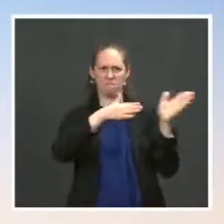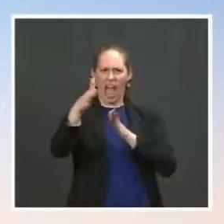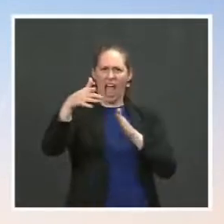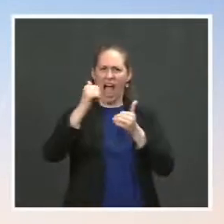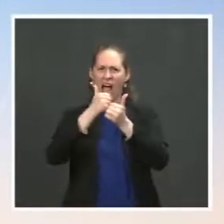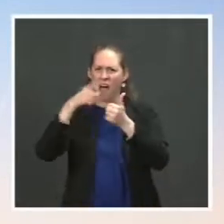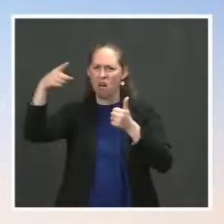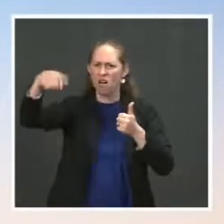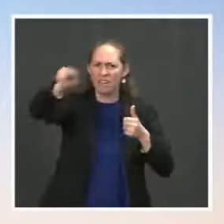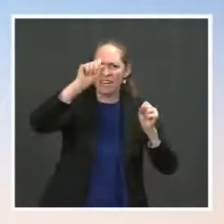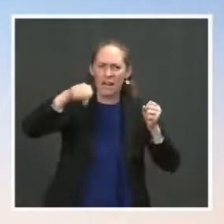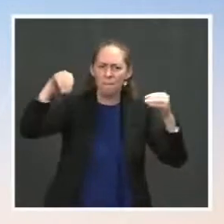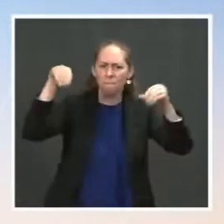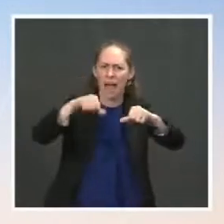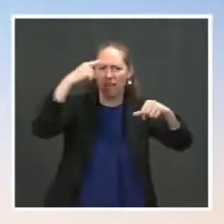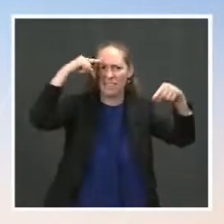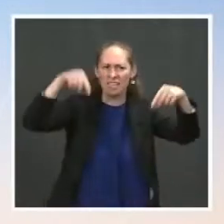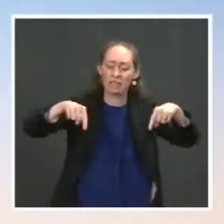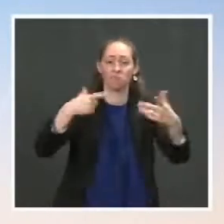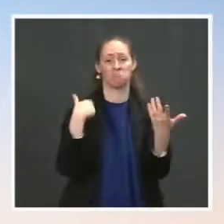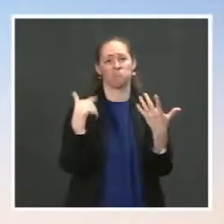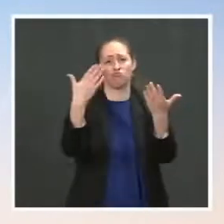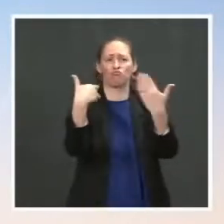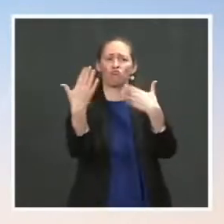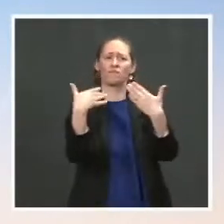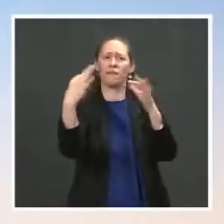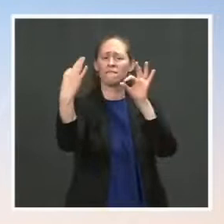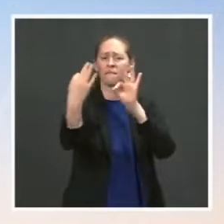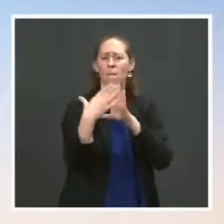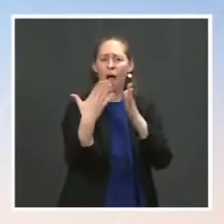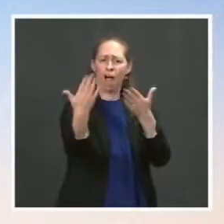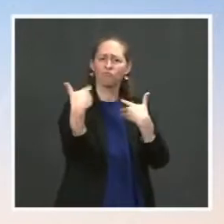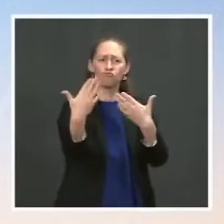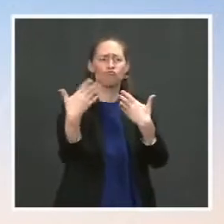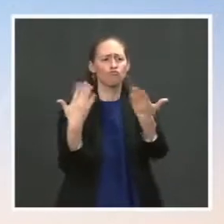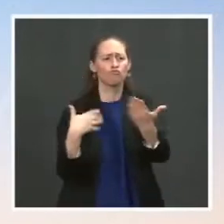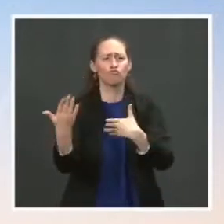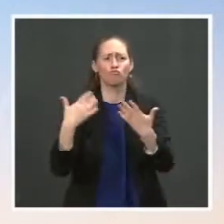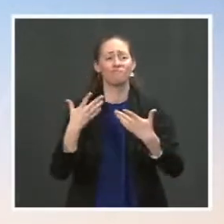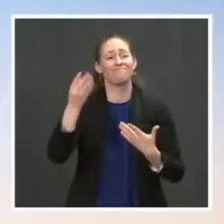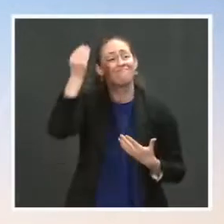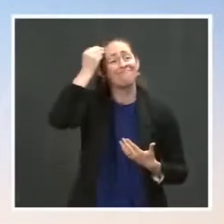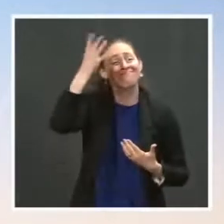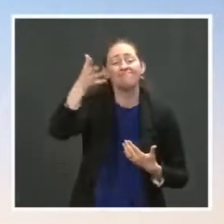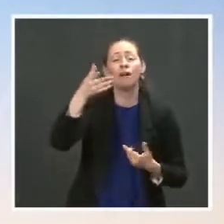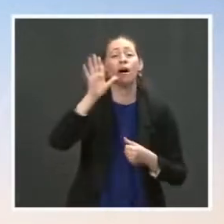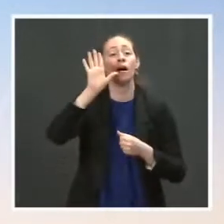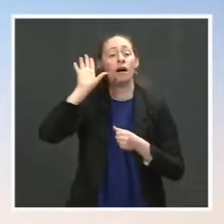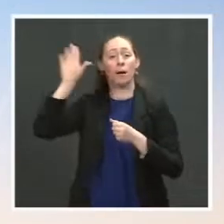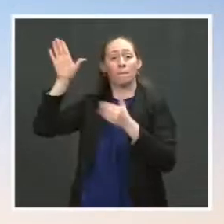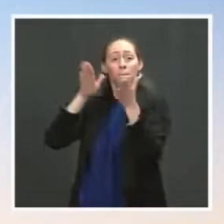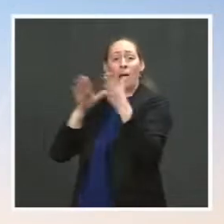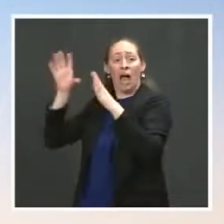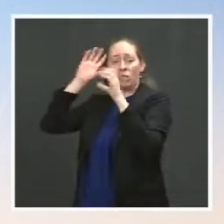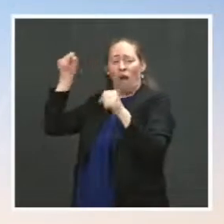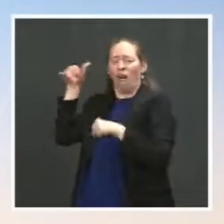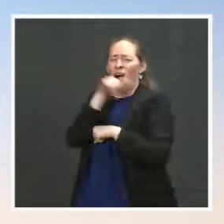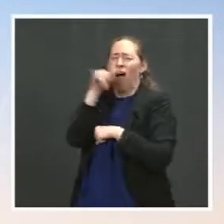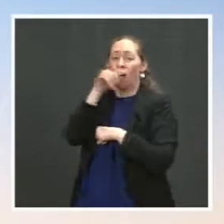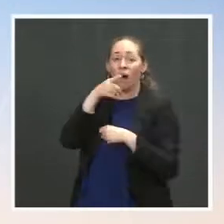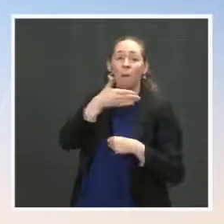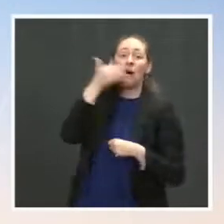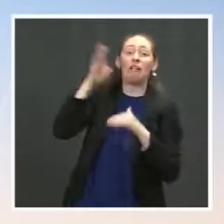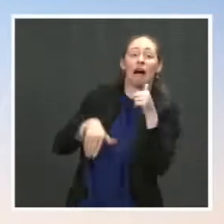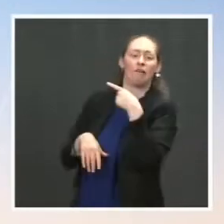but for my dime, it's pretty hard to beat the vision that the president put forward. Does there need to be a dedicated revenue stream? Well, look, we'll